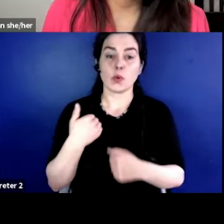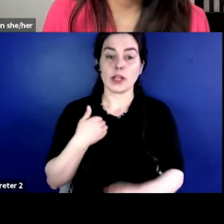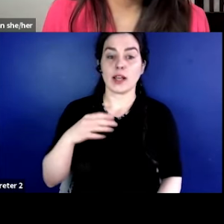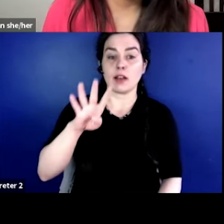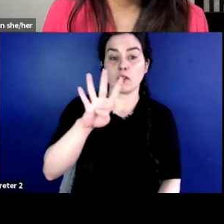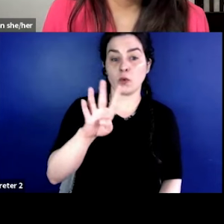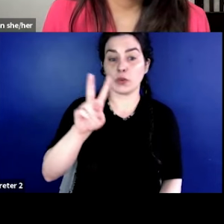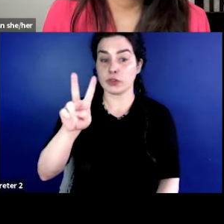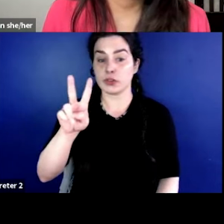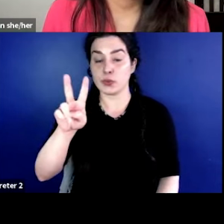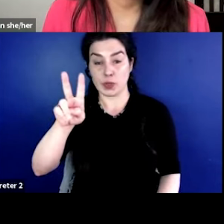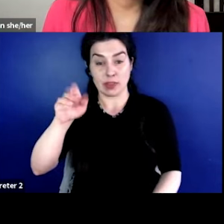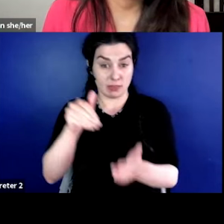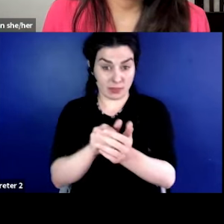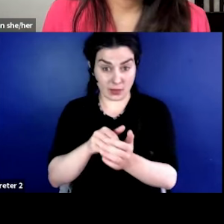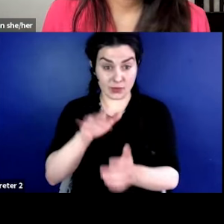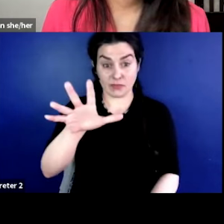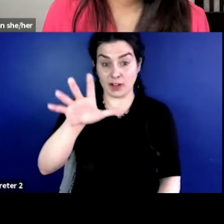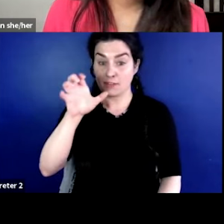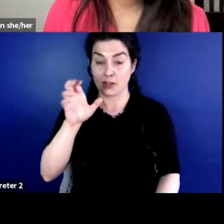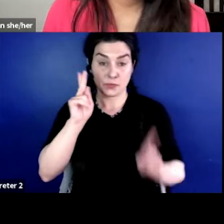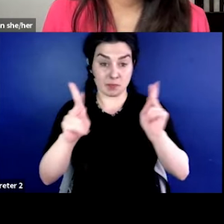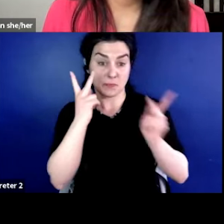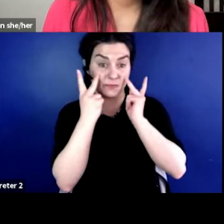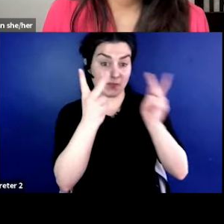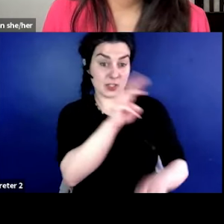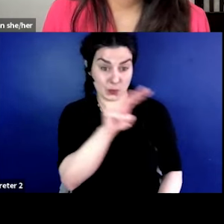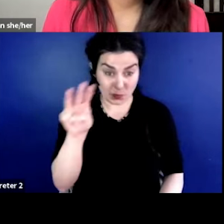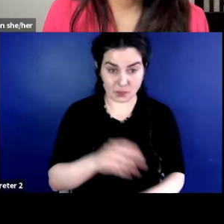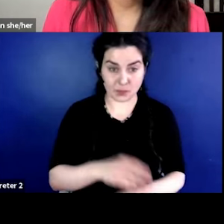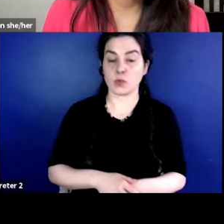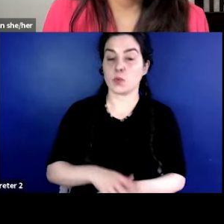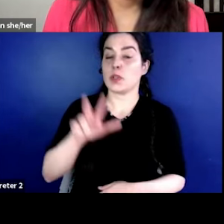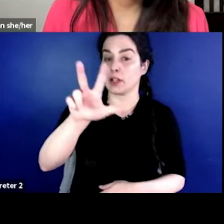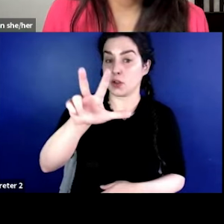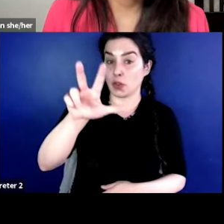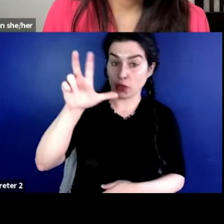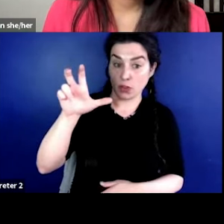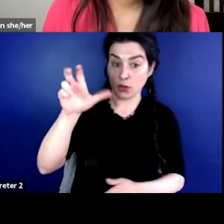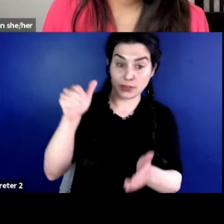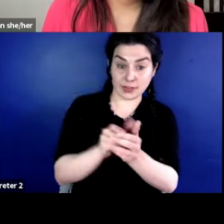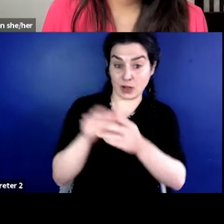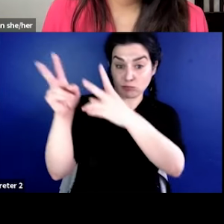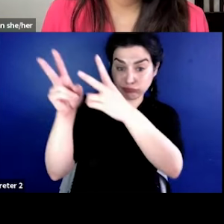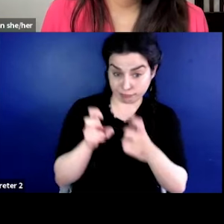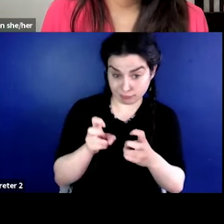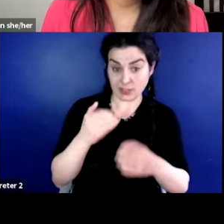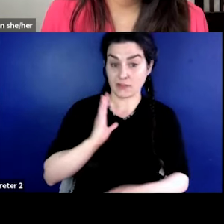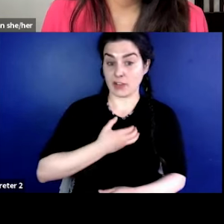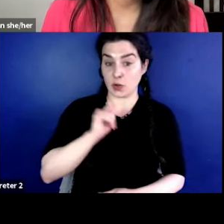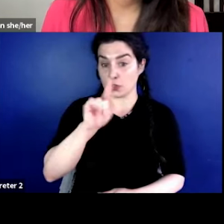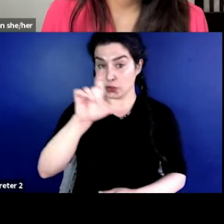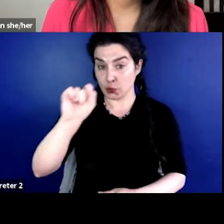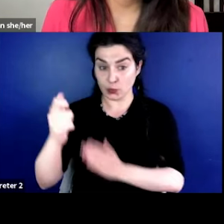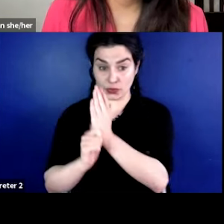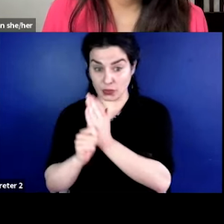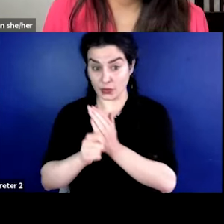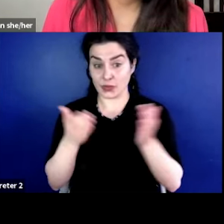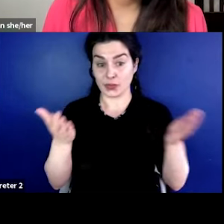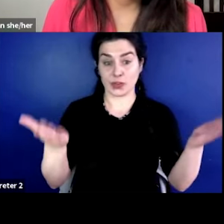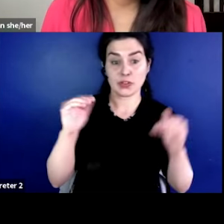42,500 visitors to our website in phase two. We had 30,000 downloads of our toolkits and articles. We had 3,500 people engaged